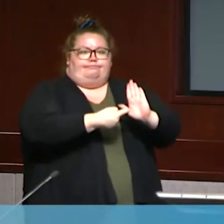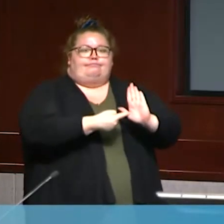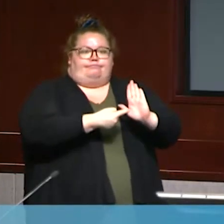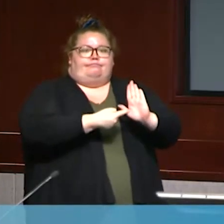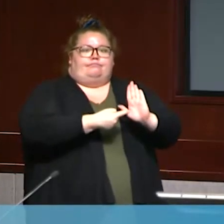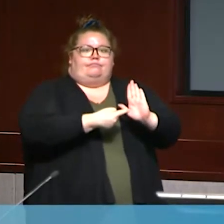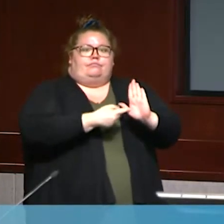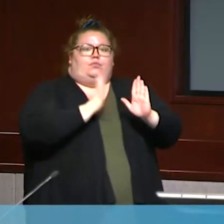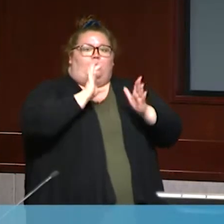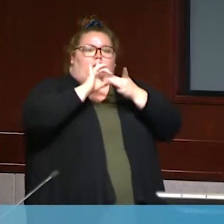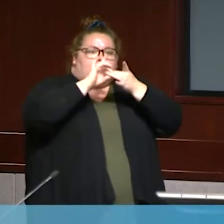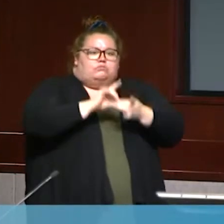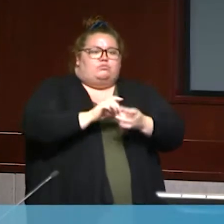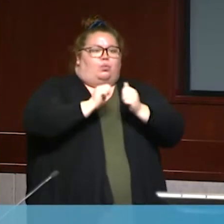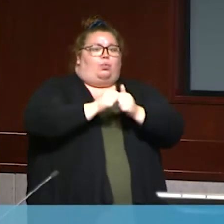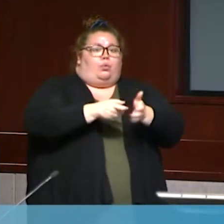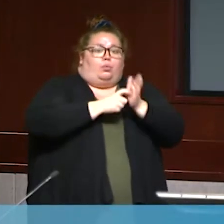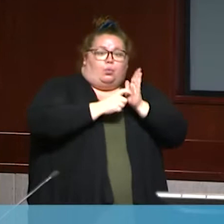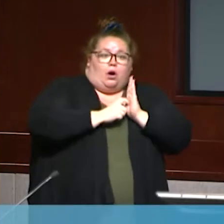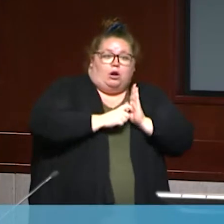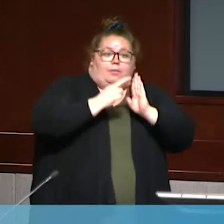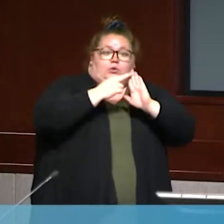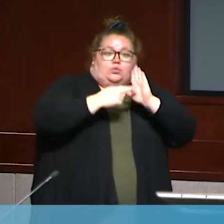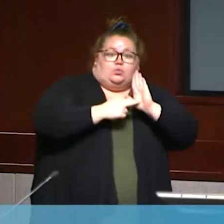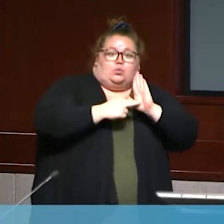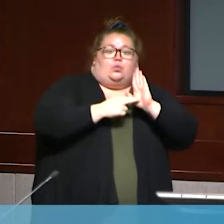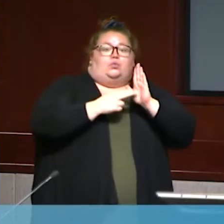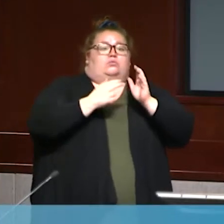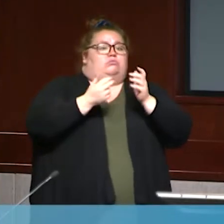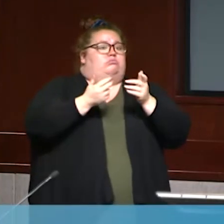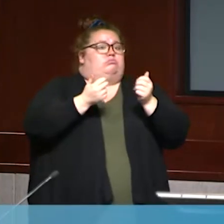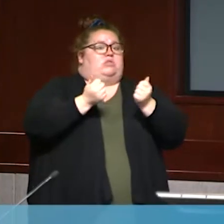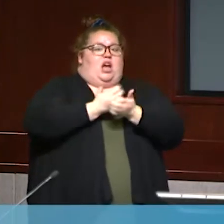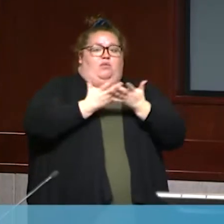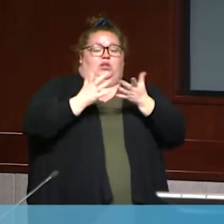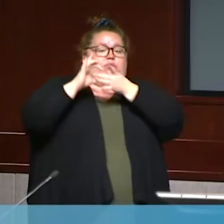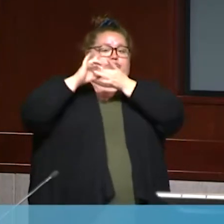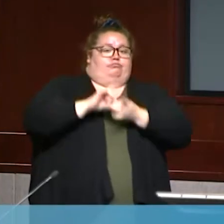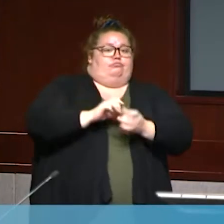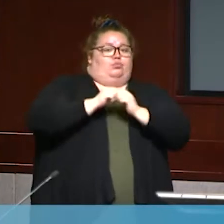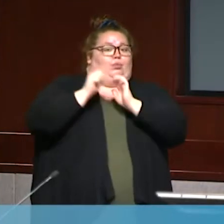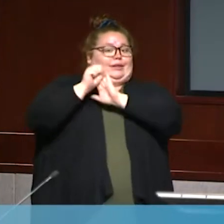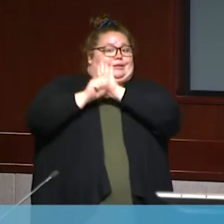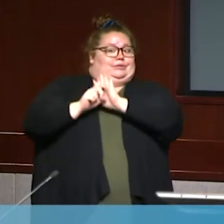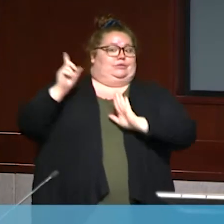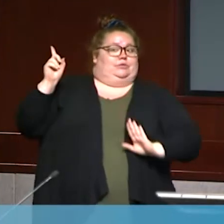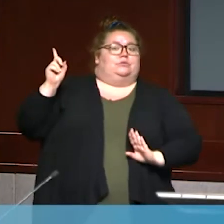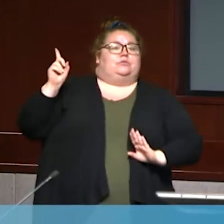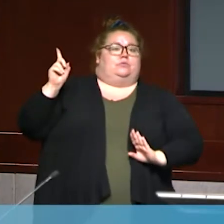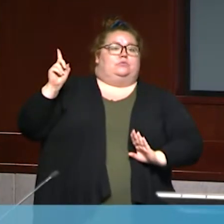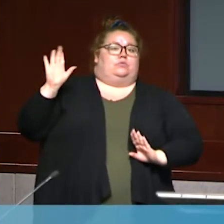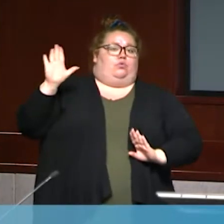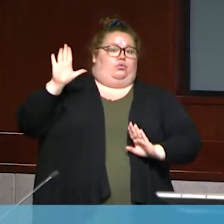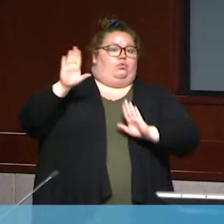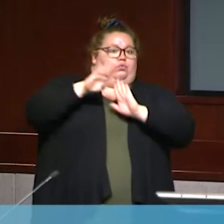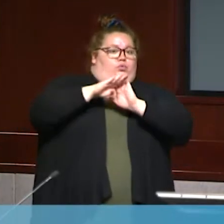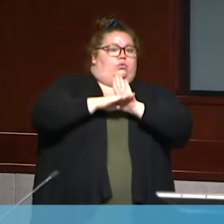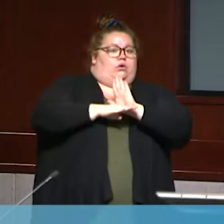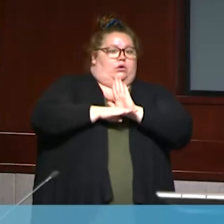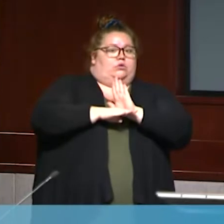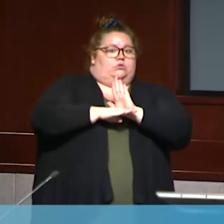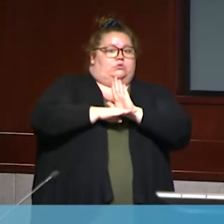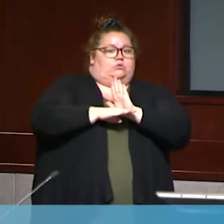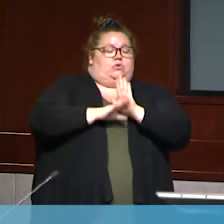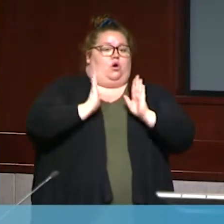the regulations and the guidance issued by the state through multiple documents that they have released. If